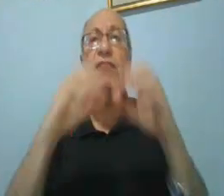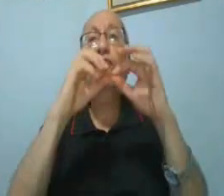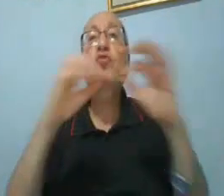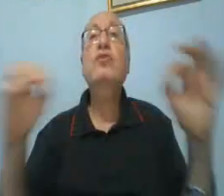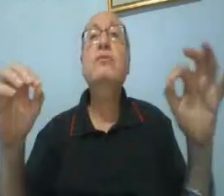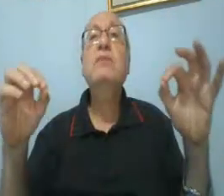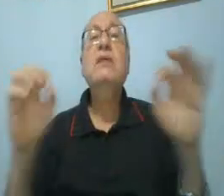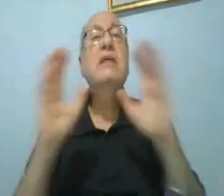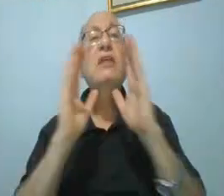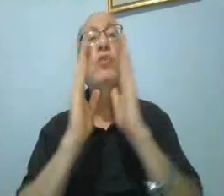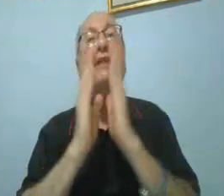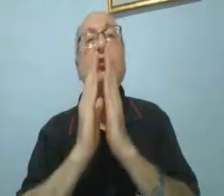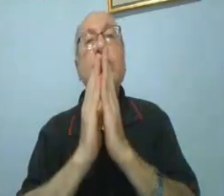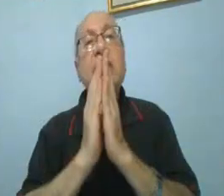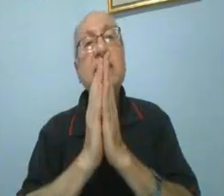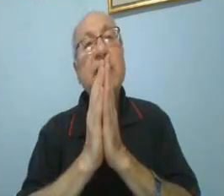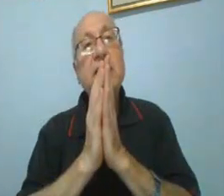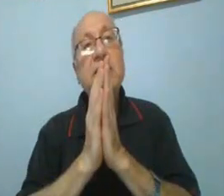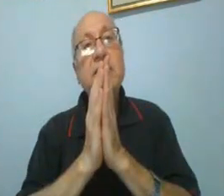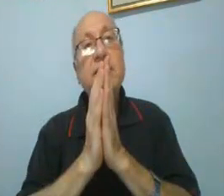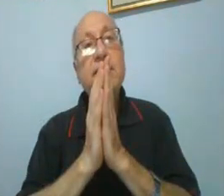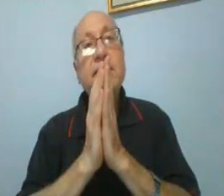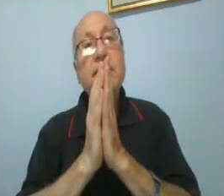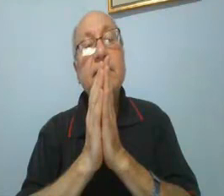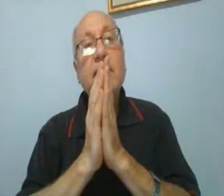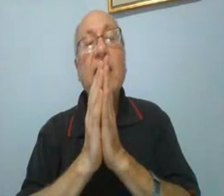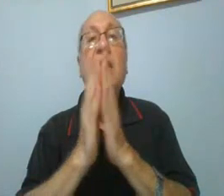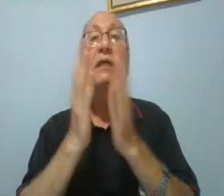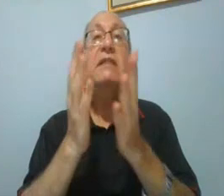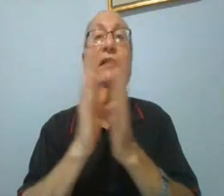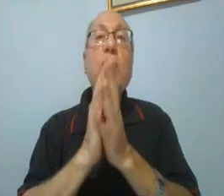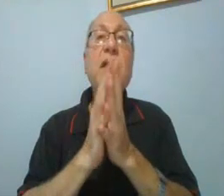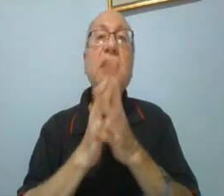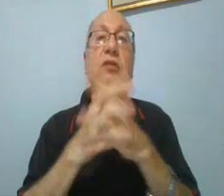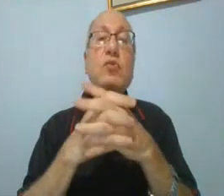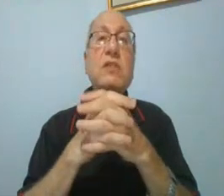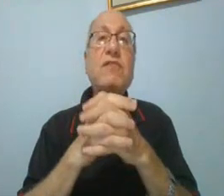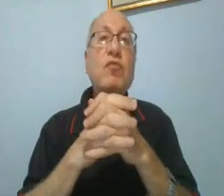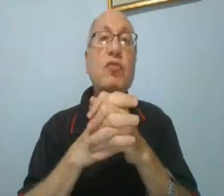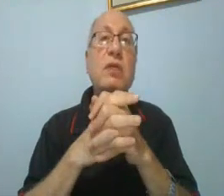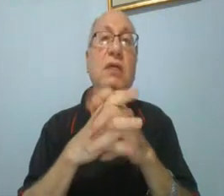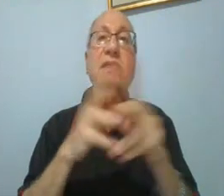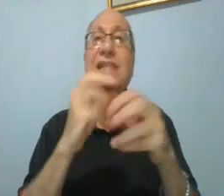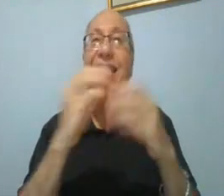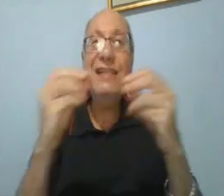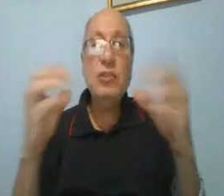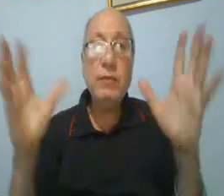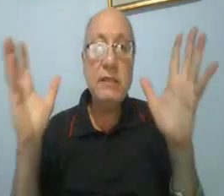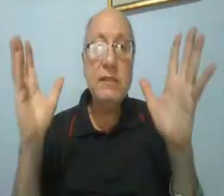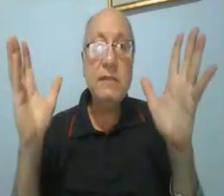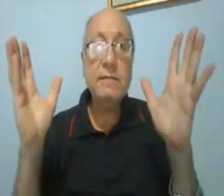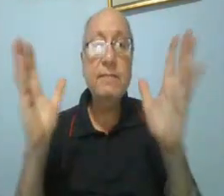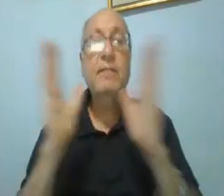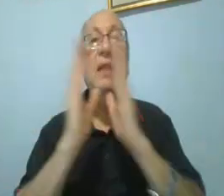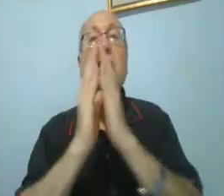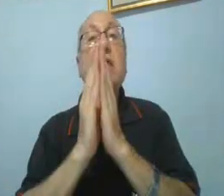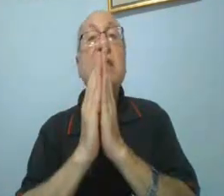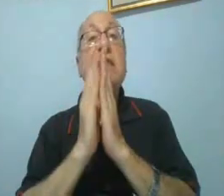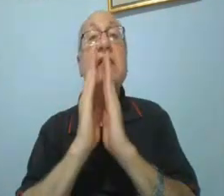atmospheric pressure for 20 to 30 minutes. This is commonly used for the